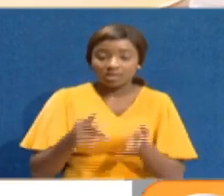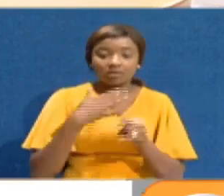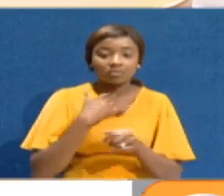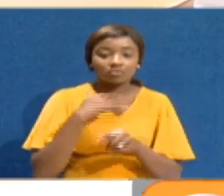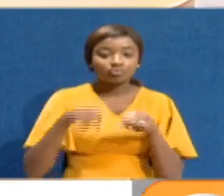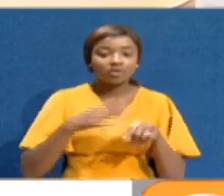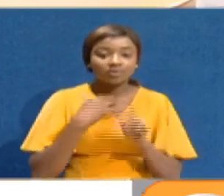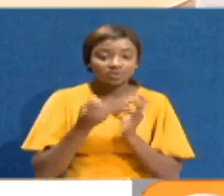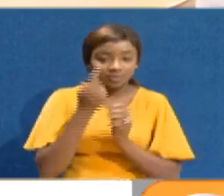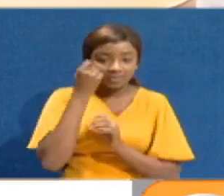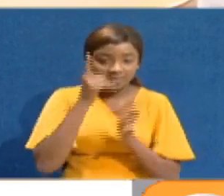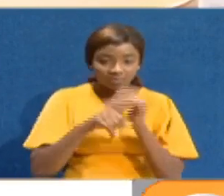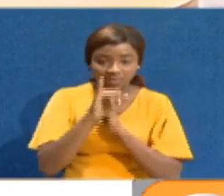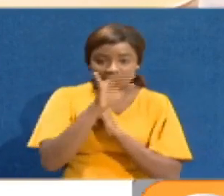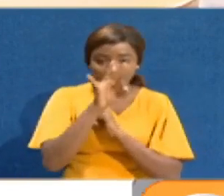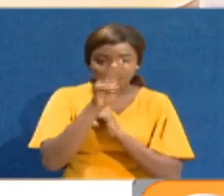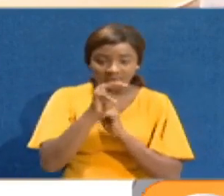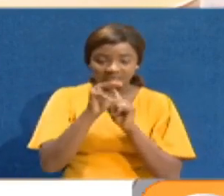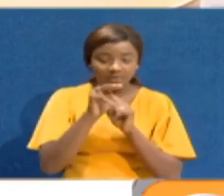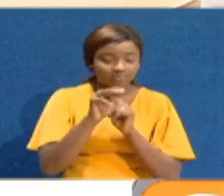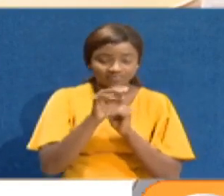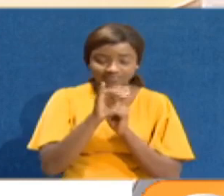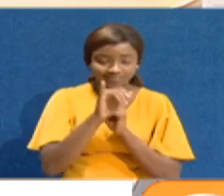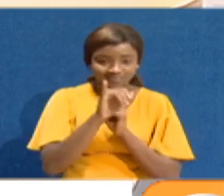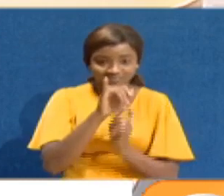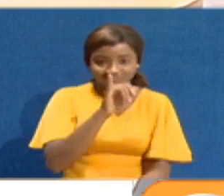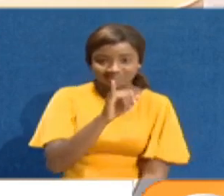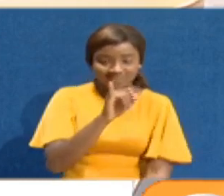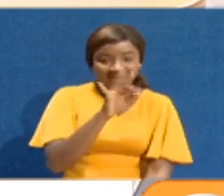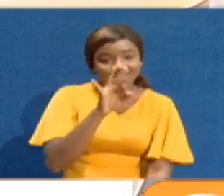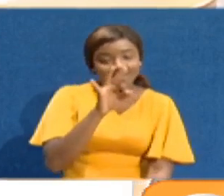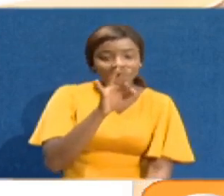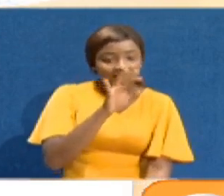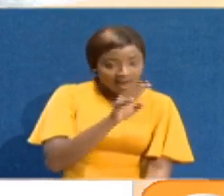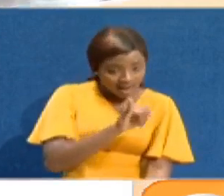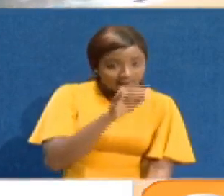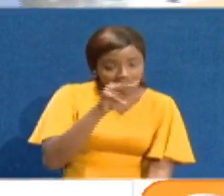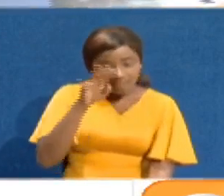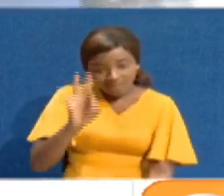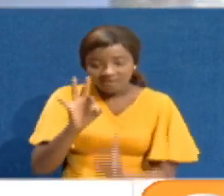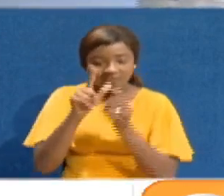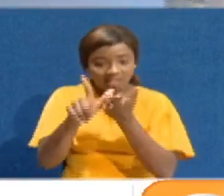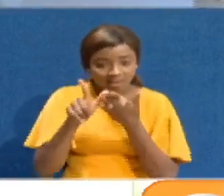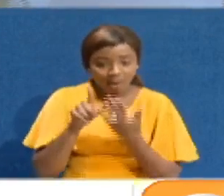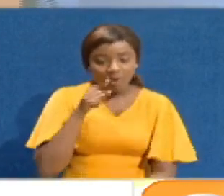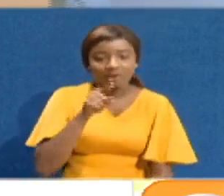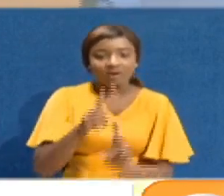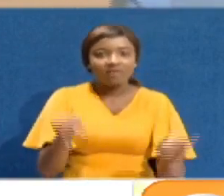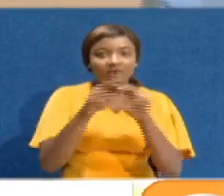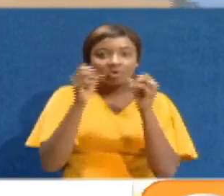him is that IMF loan that has got Kenyans asking questions. And that loan is